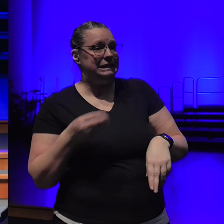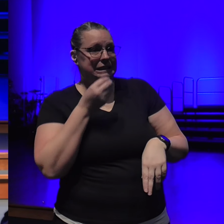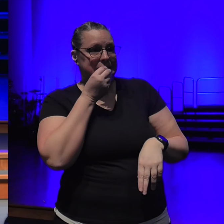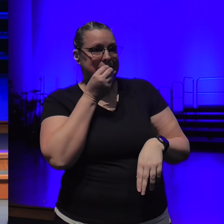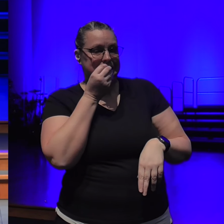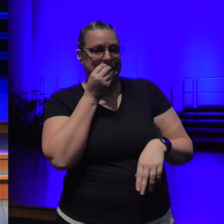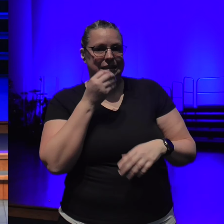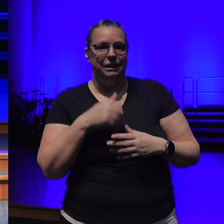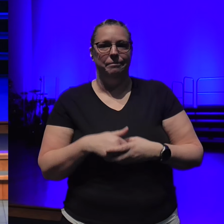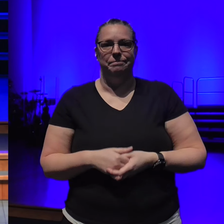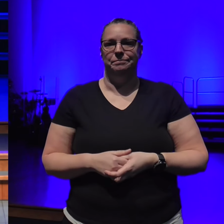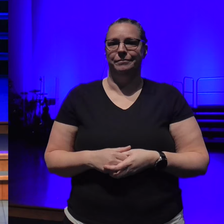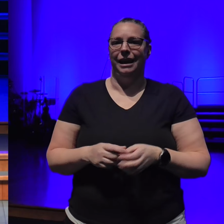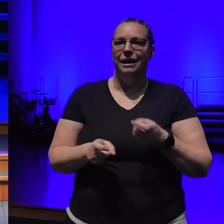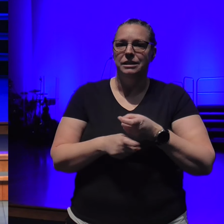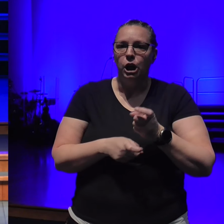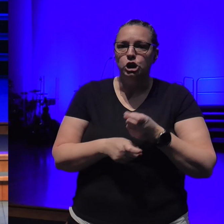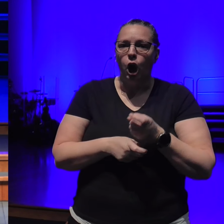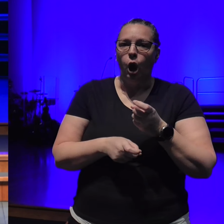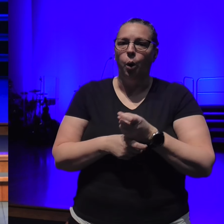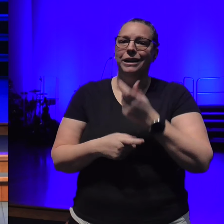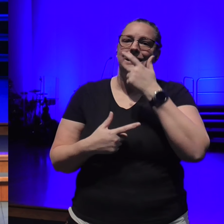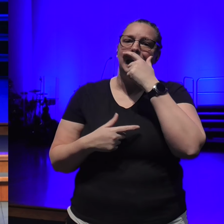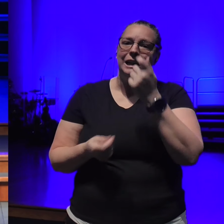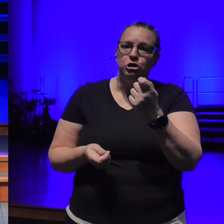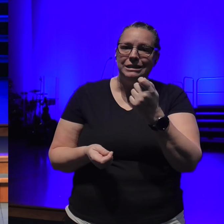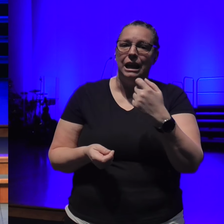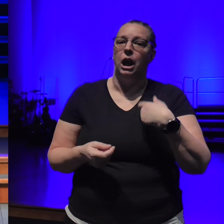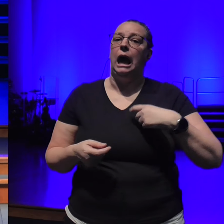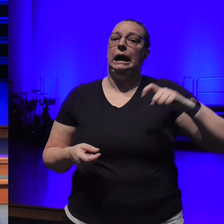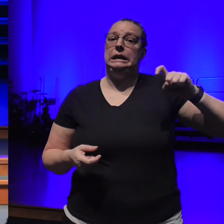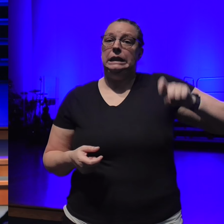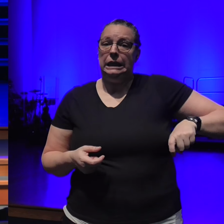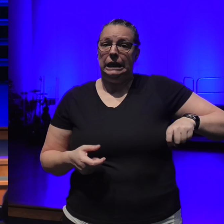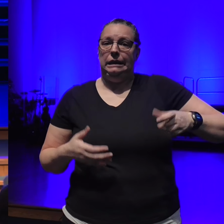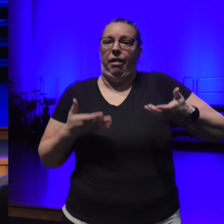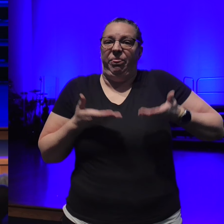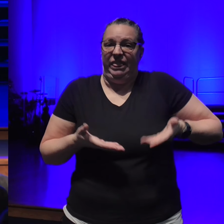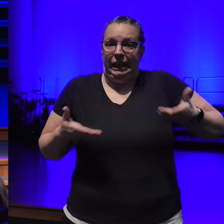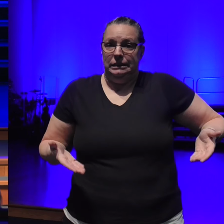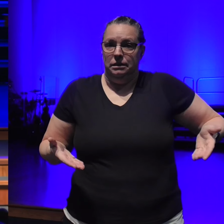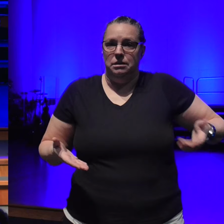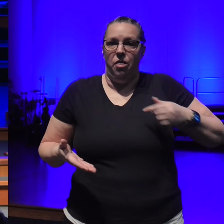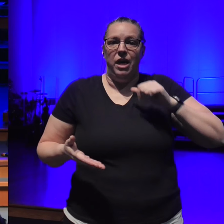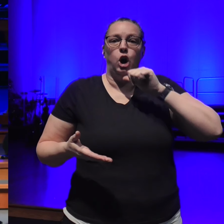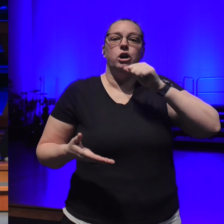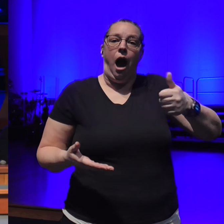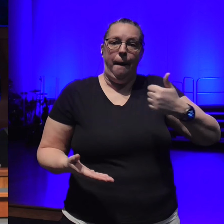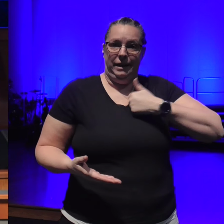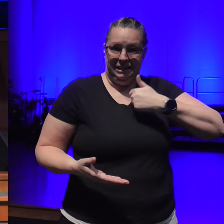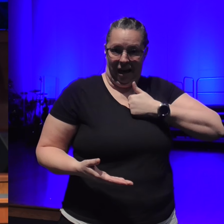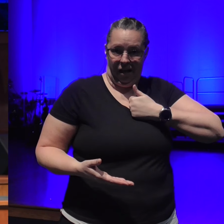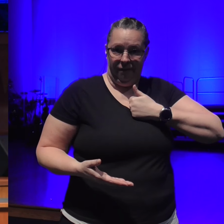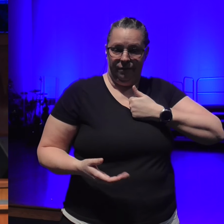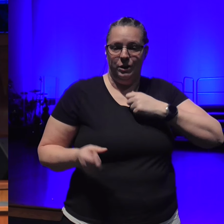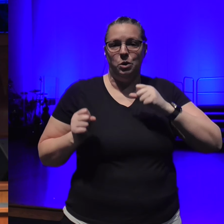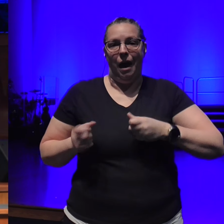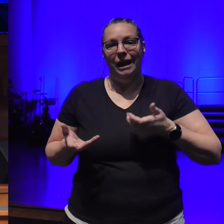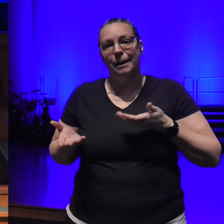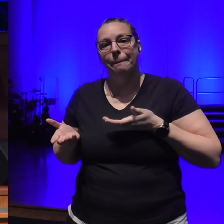It's this interesting kind of creative tensions. It's almost like we need these versions of not self so that we can bring ourselves